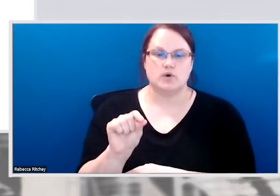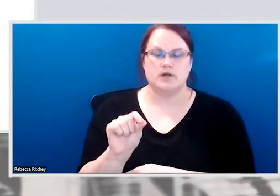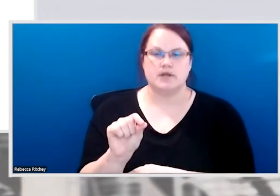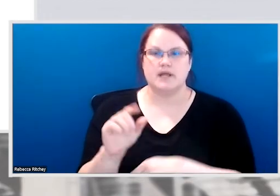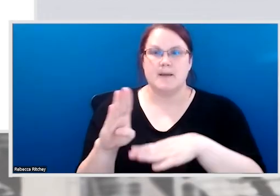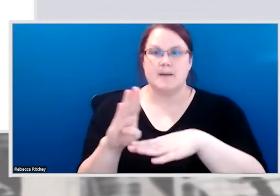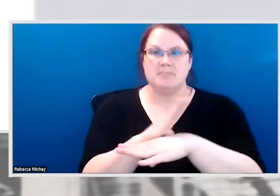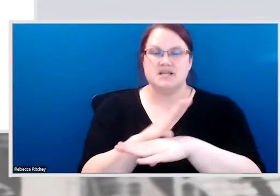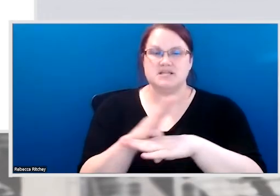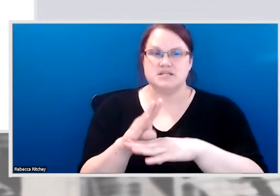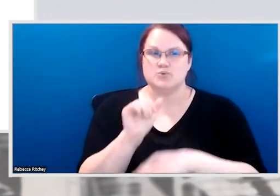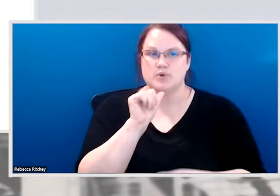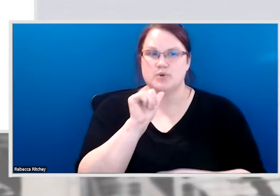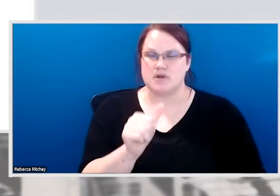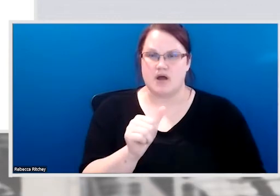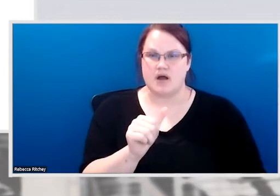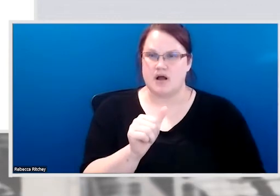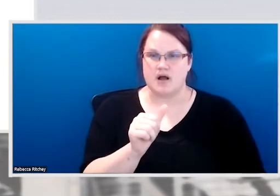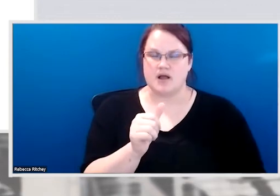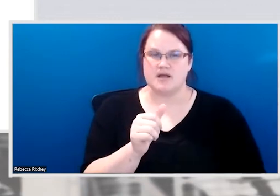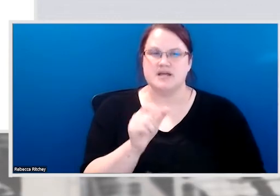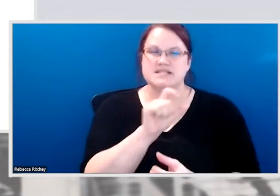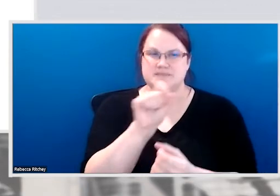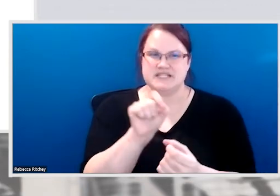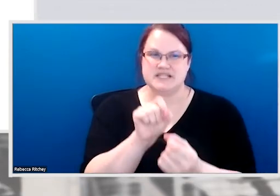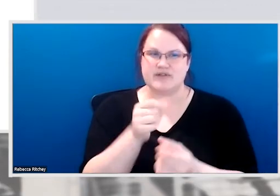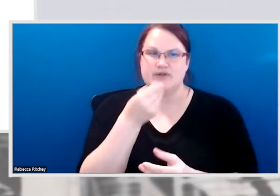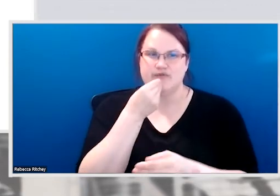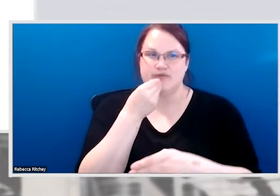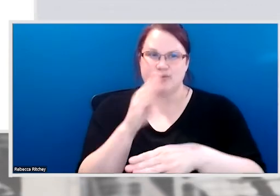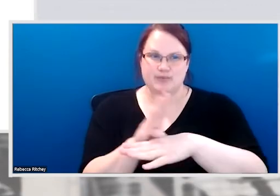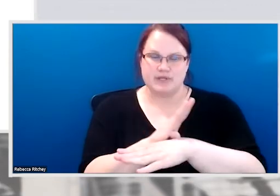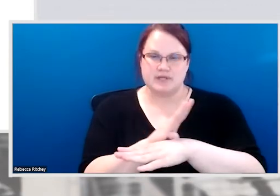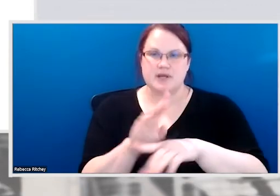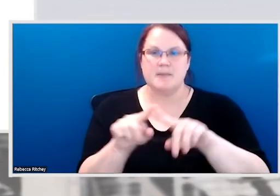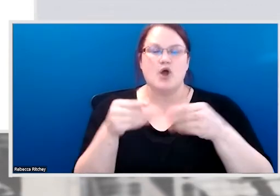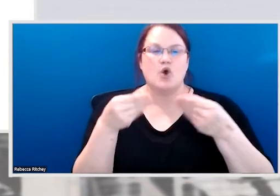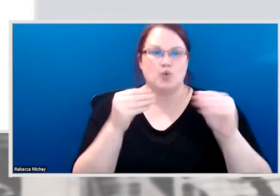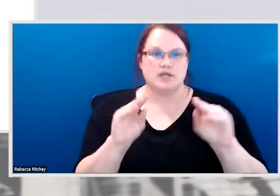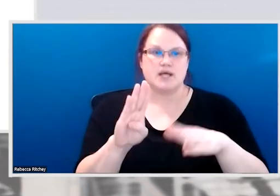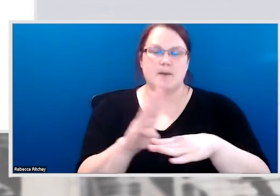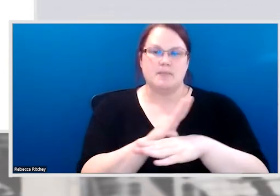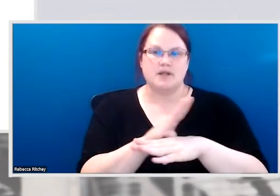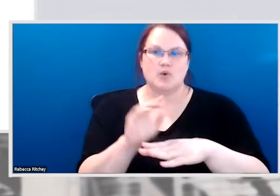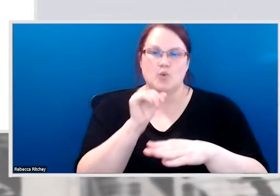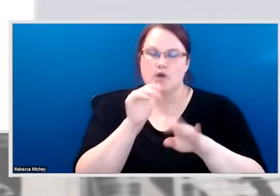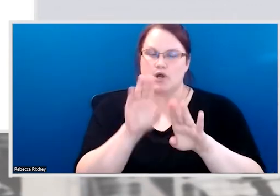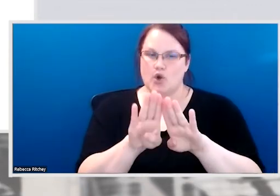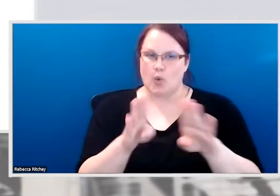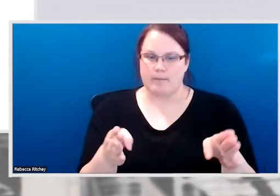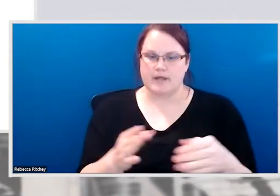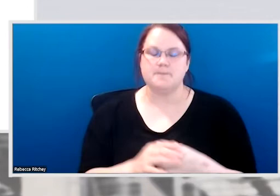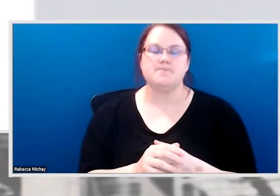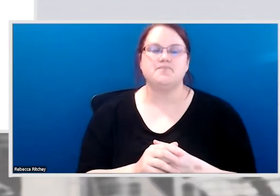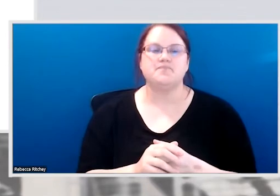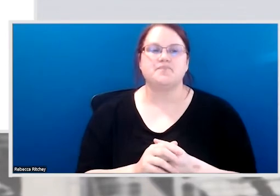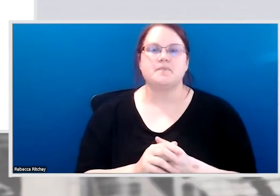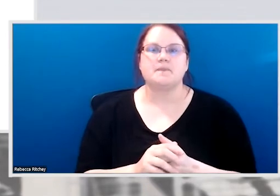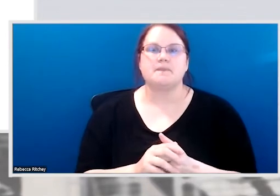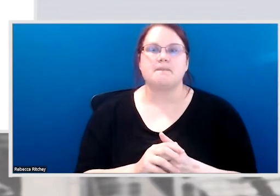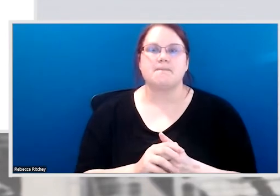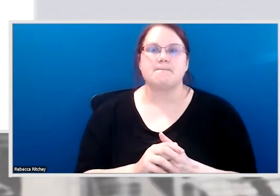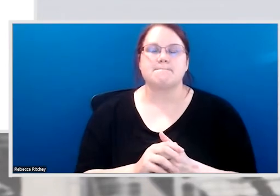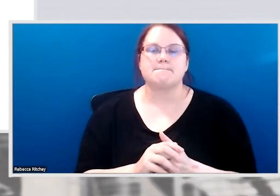businesses weren't, particularly food businesses, but retail businesses as well, weren't open, and we're pivoting